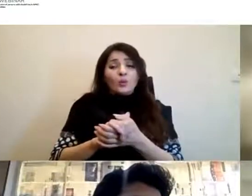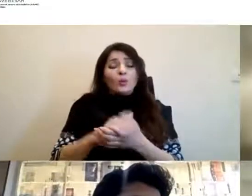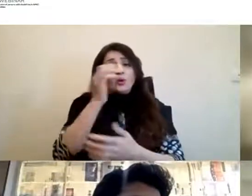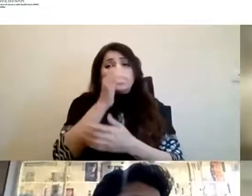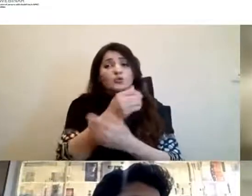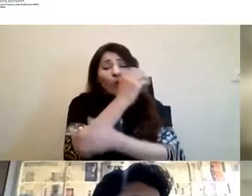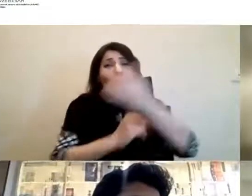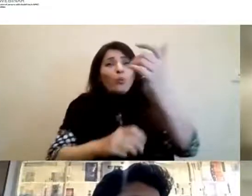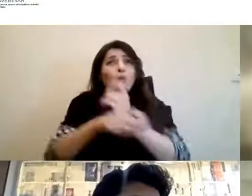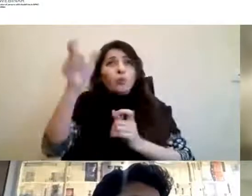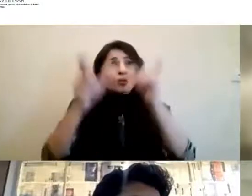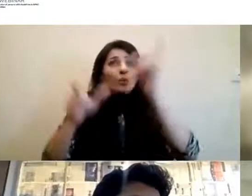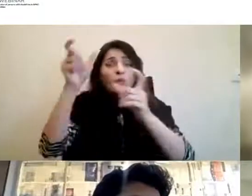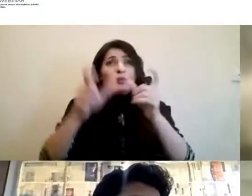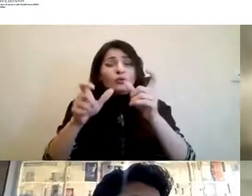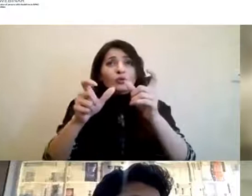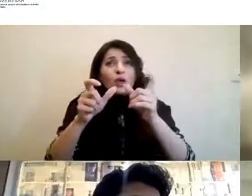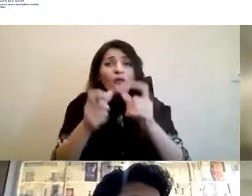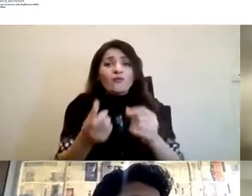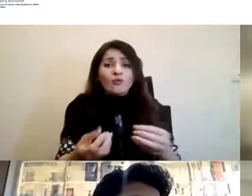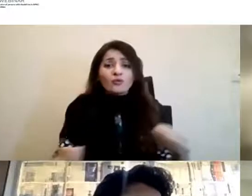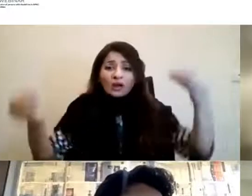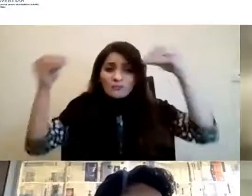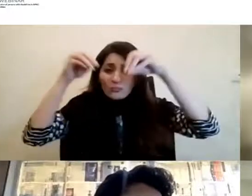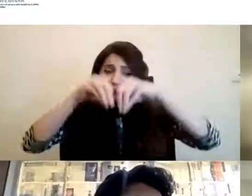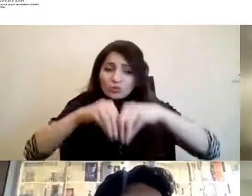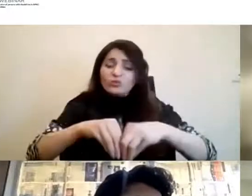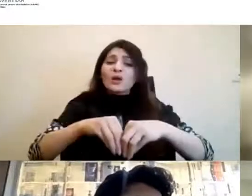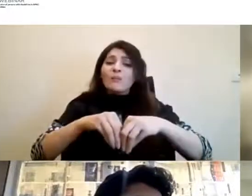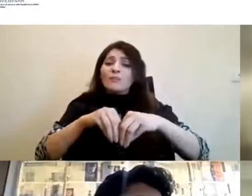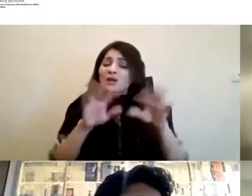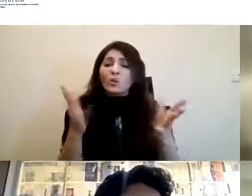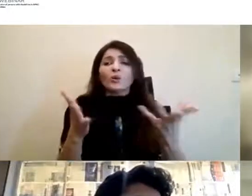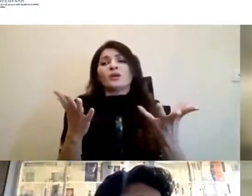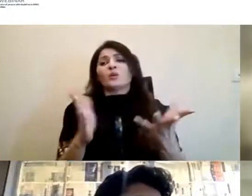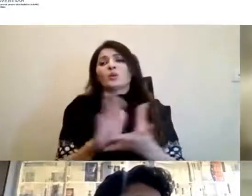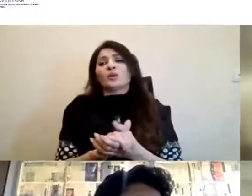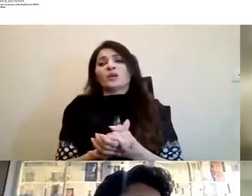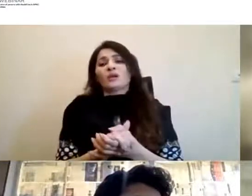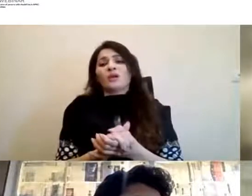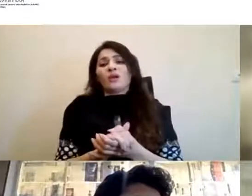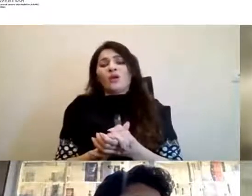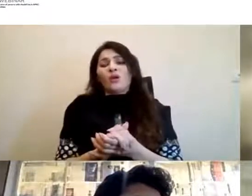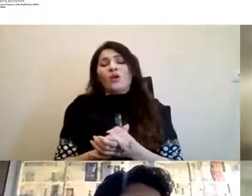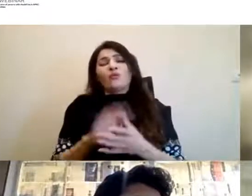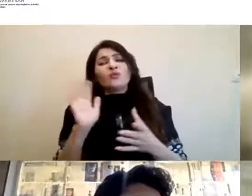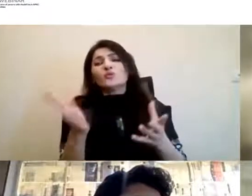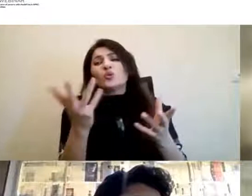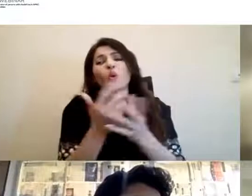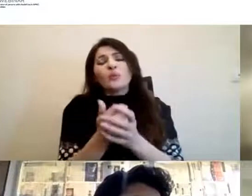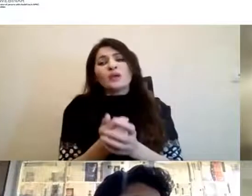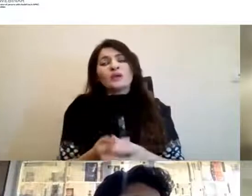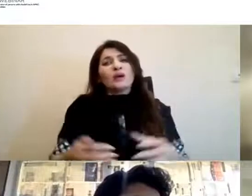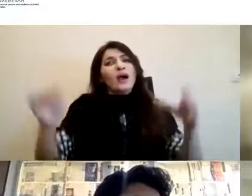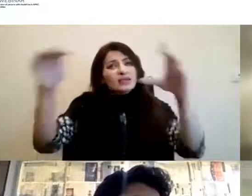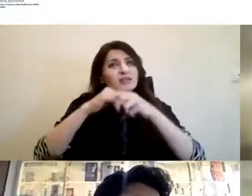We are just seeing that people with disabilities are not in any forums where the accessibility issues are addressed,